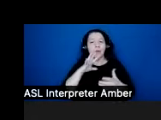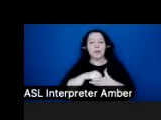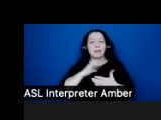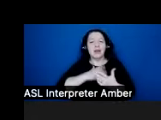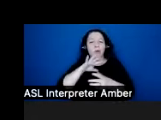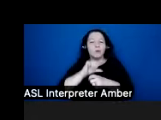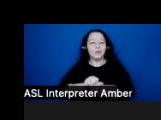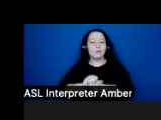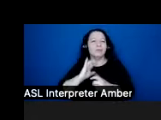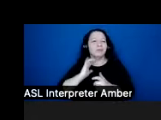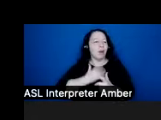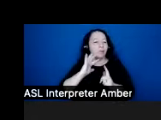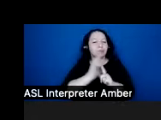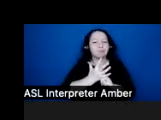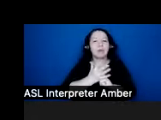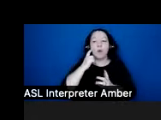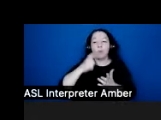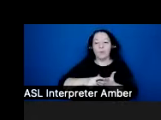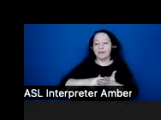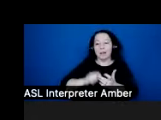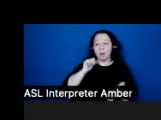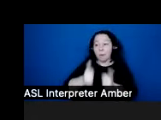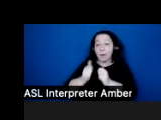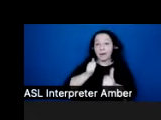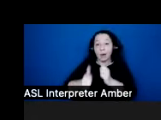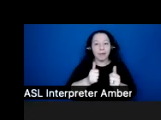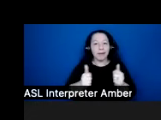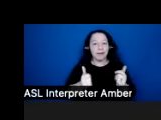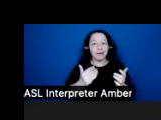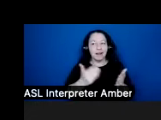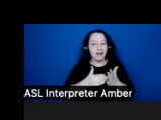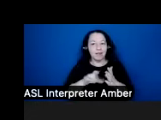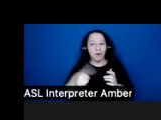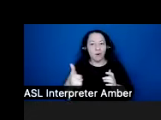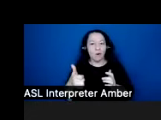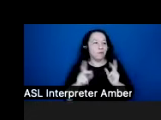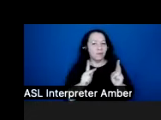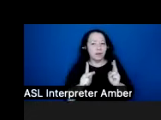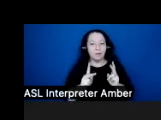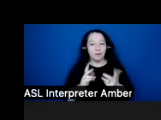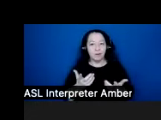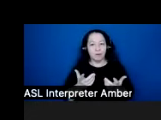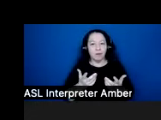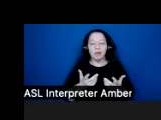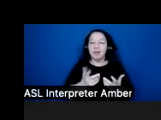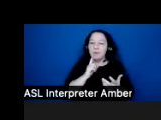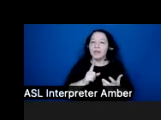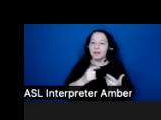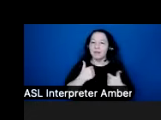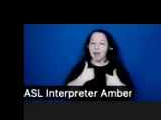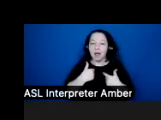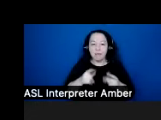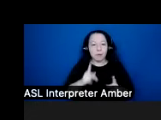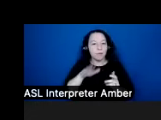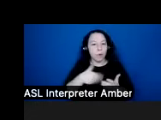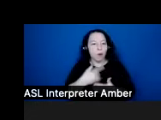that it's not a competition, that there's room for all of us to do this work together, with our various